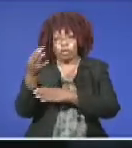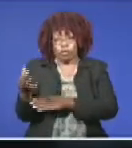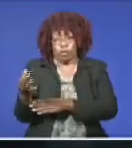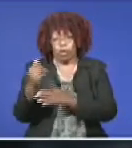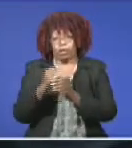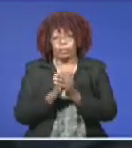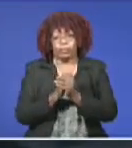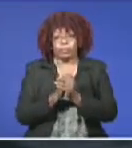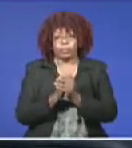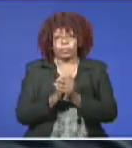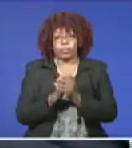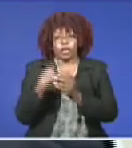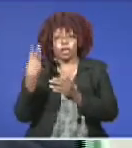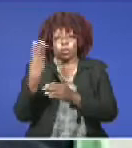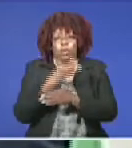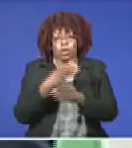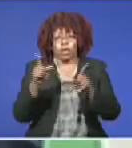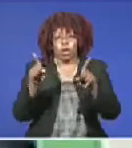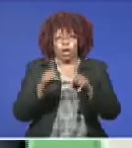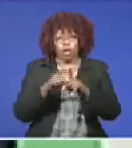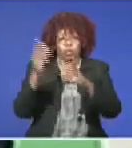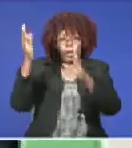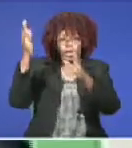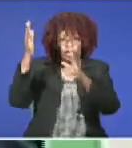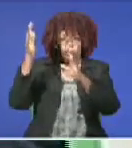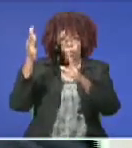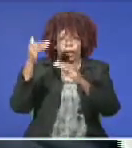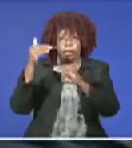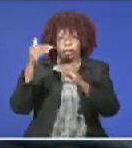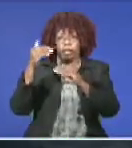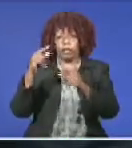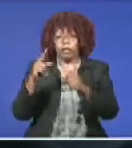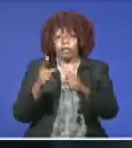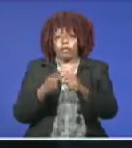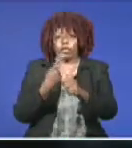We also expect to enroll for the first time.